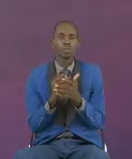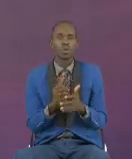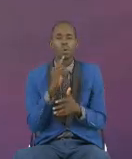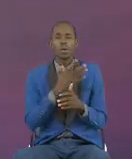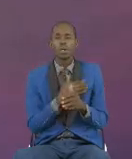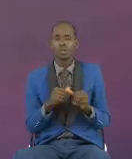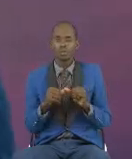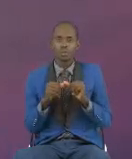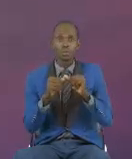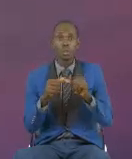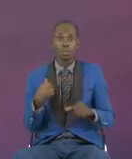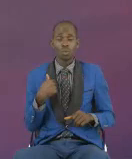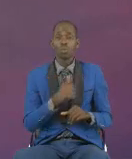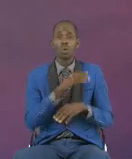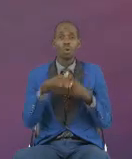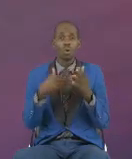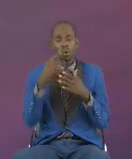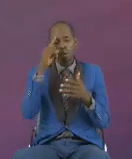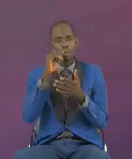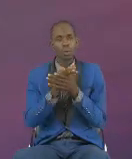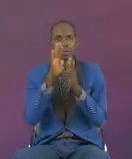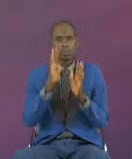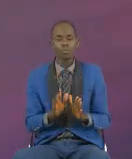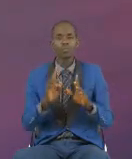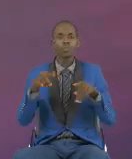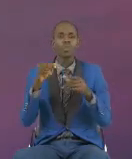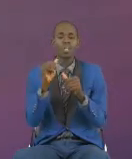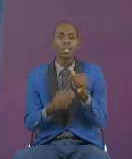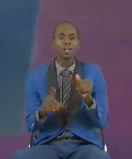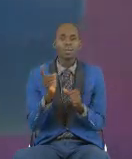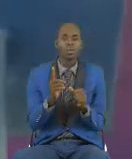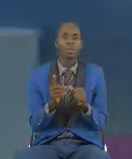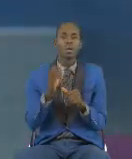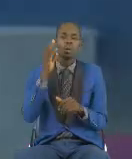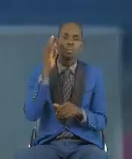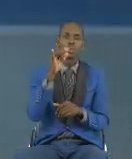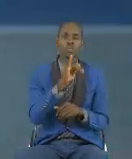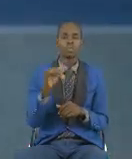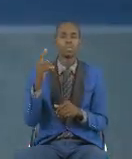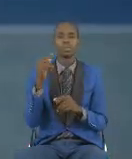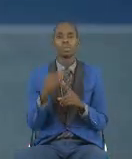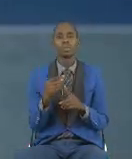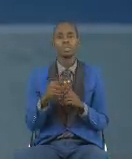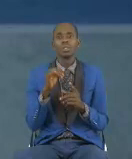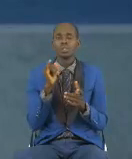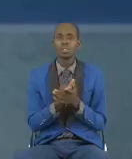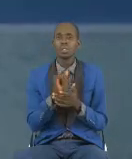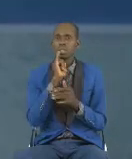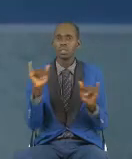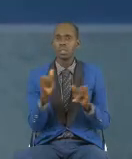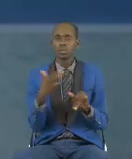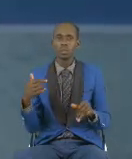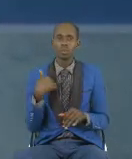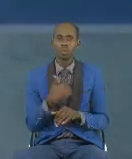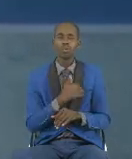believers, they went abroad, they went everywhere preaching the word. That's the same thing you are going to do.